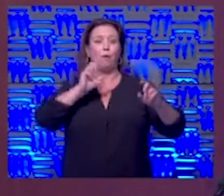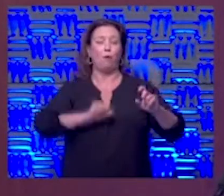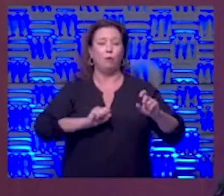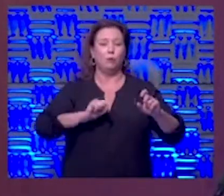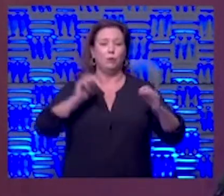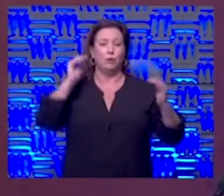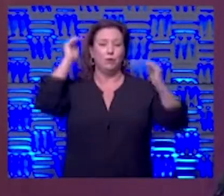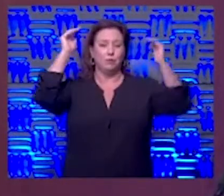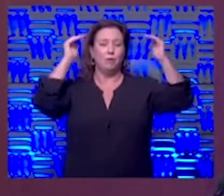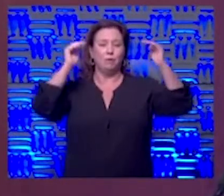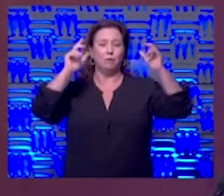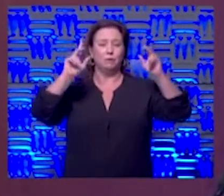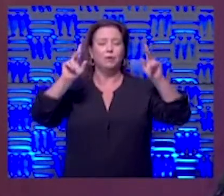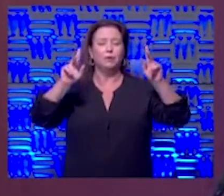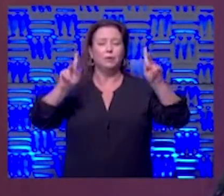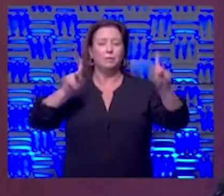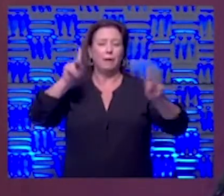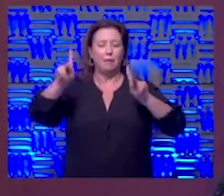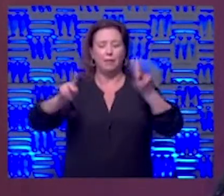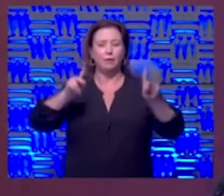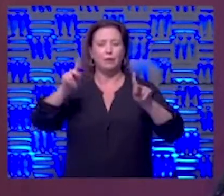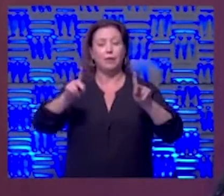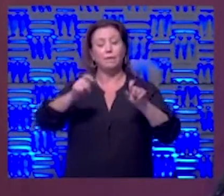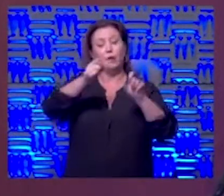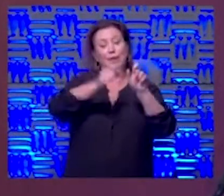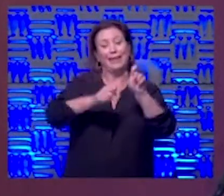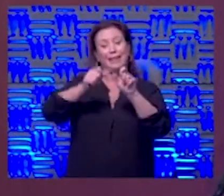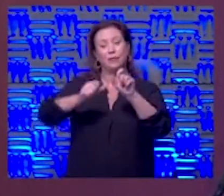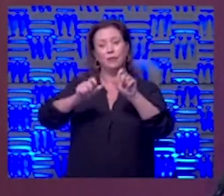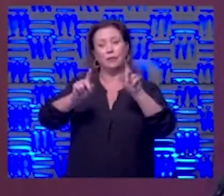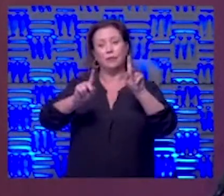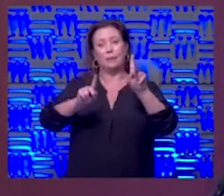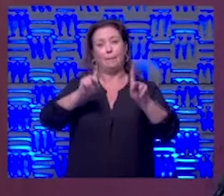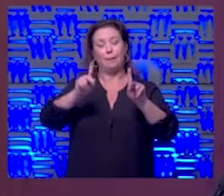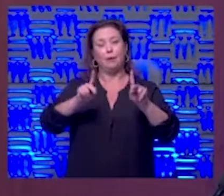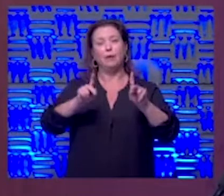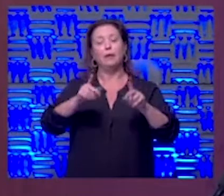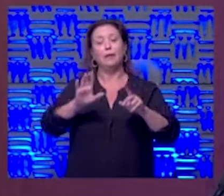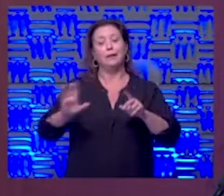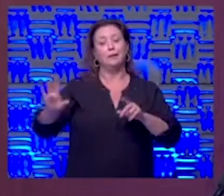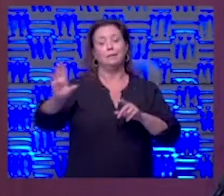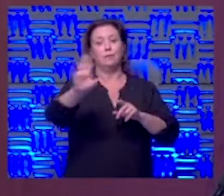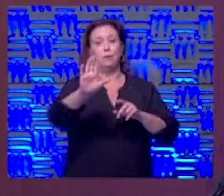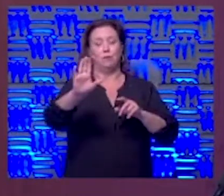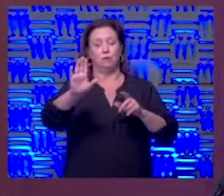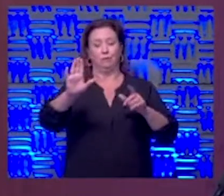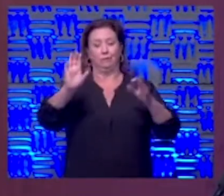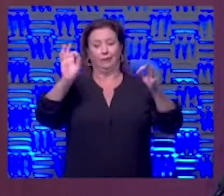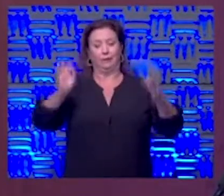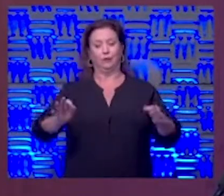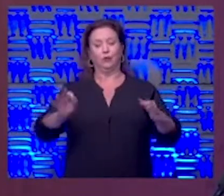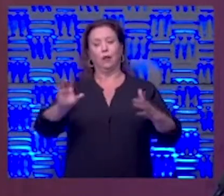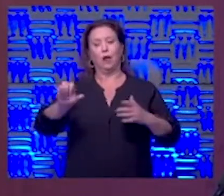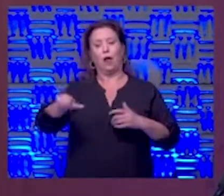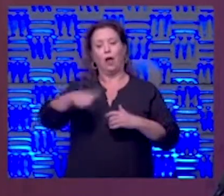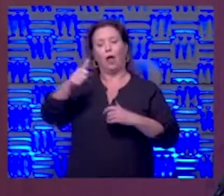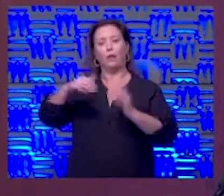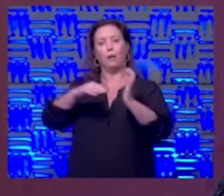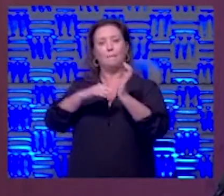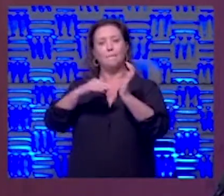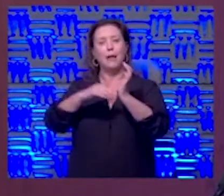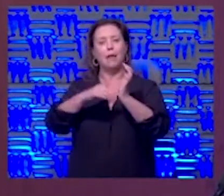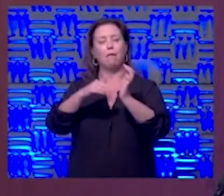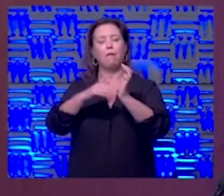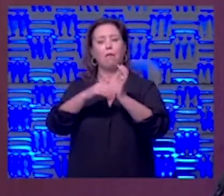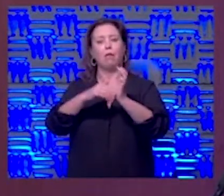adult category. For each of those people, I think it's important to just weigh, what other medical comorbidities